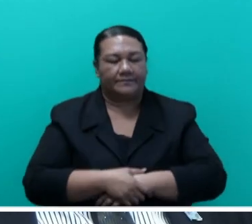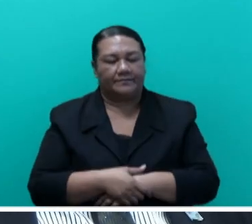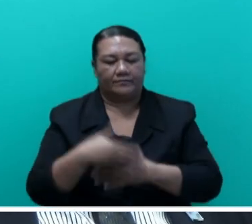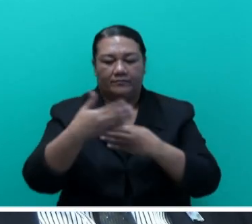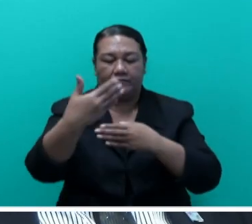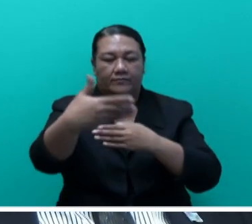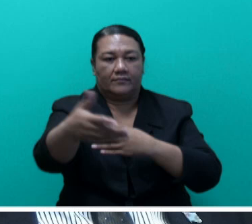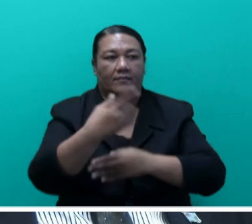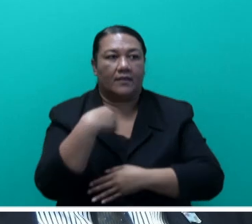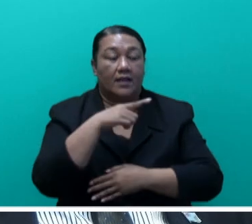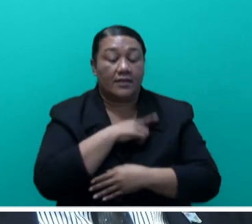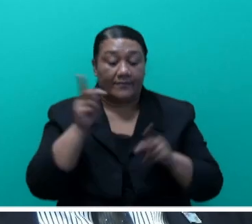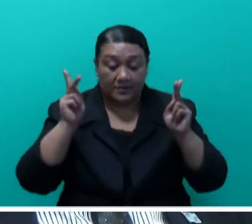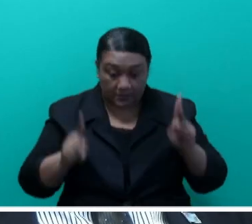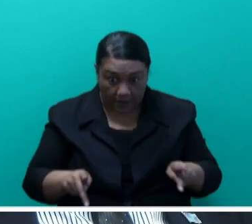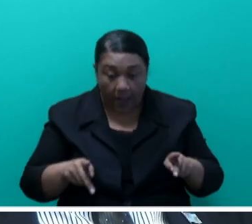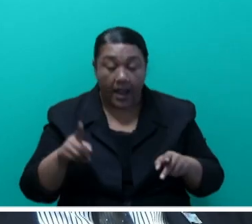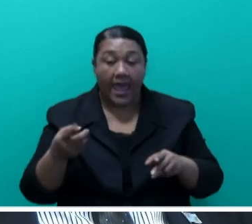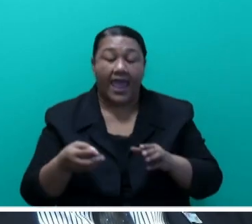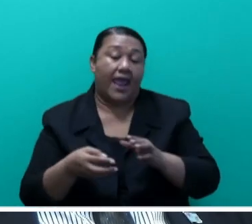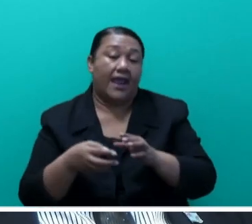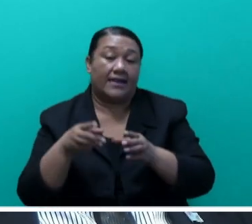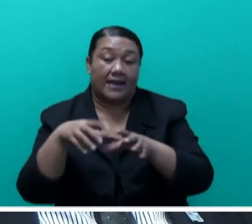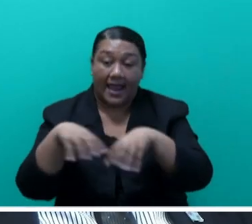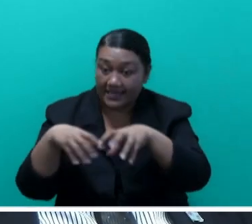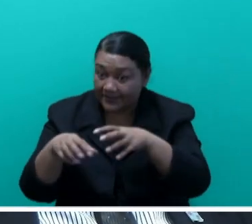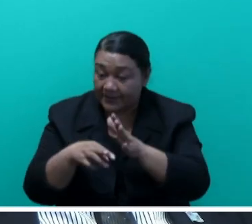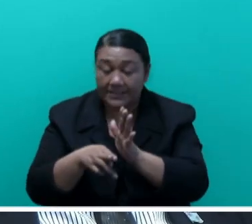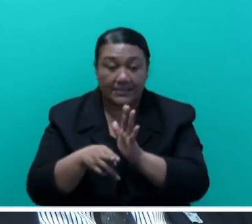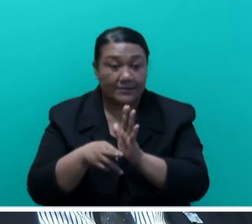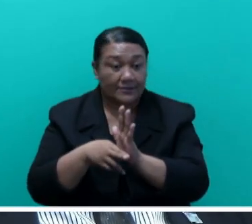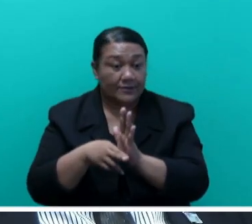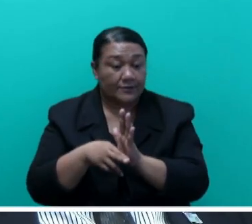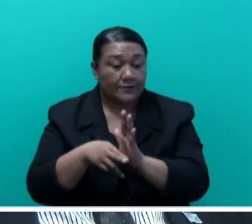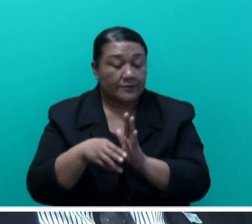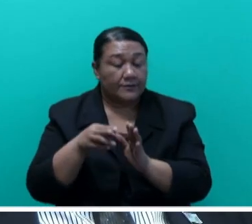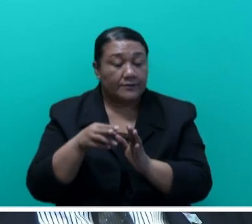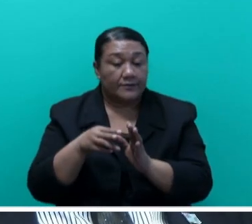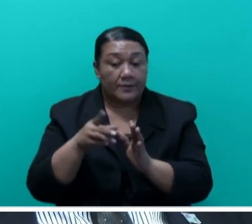and Physical Activity Policy, Mr. Speaker, the importance of this policy